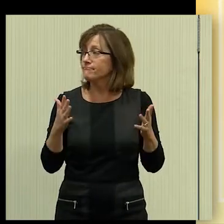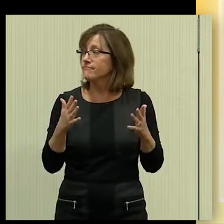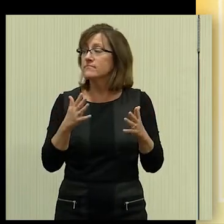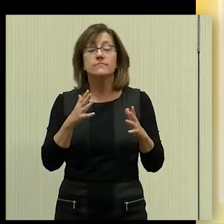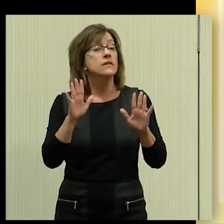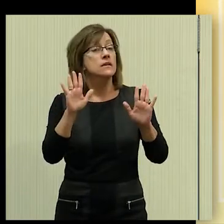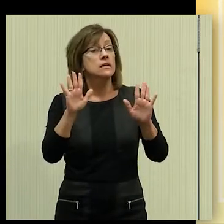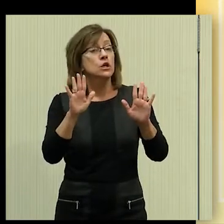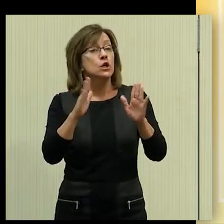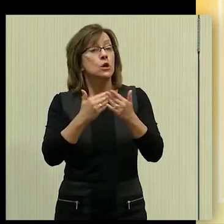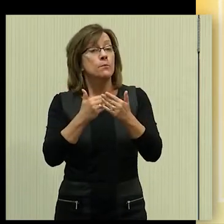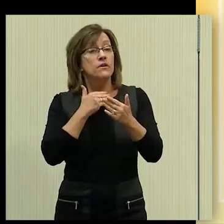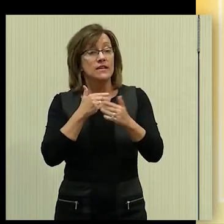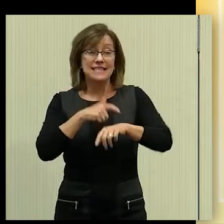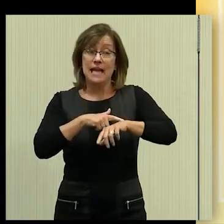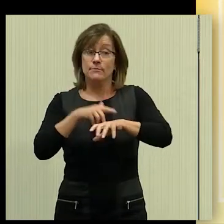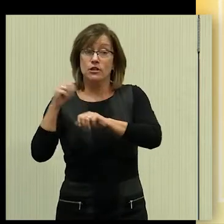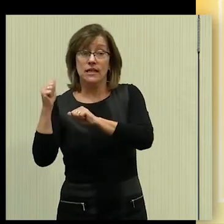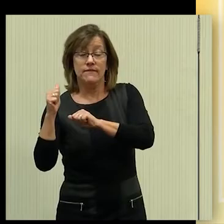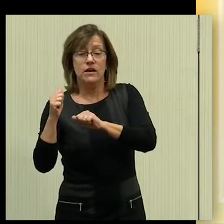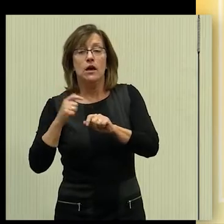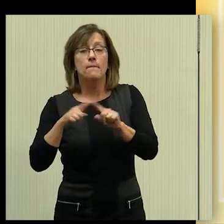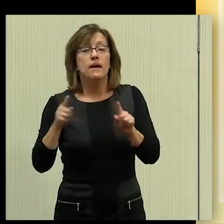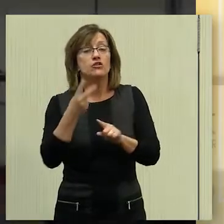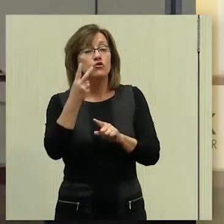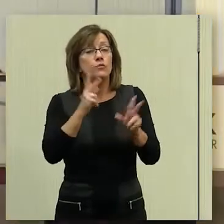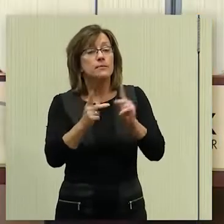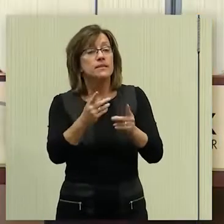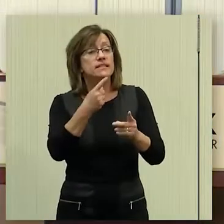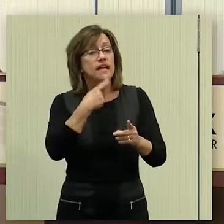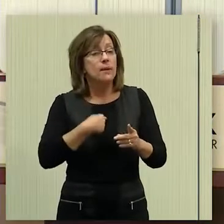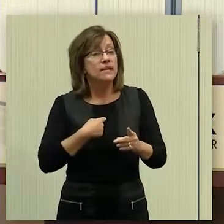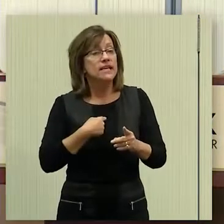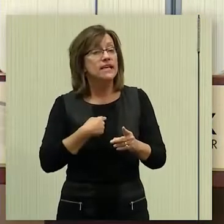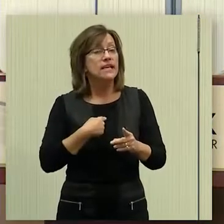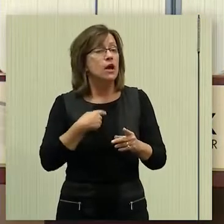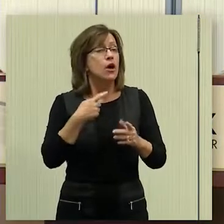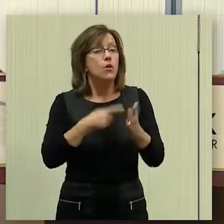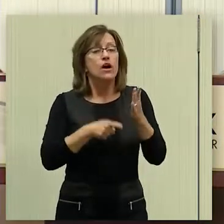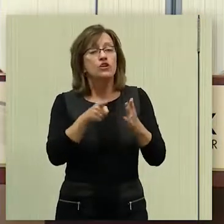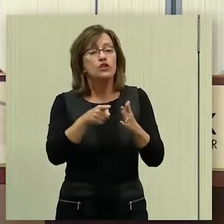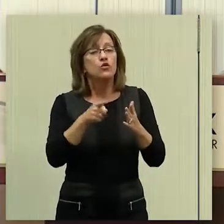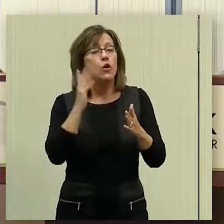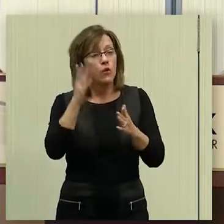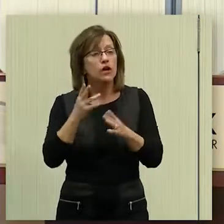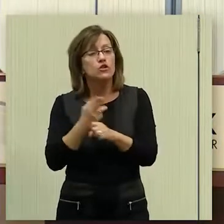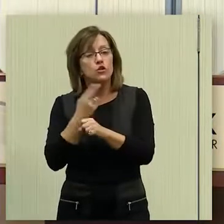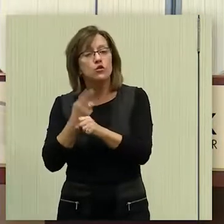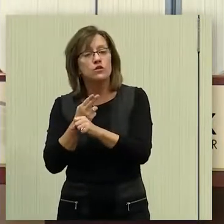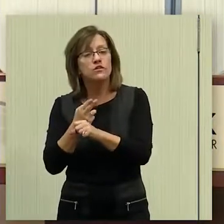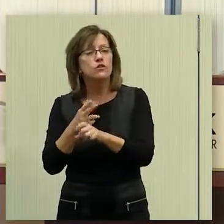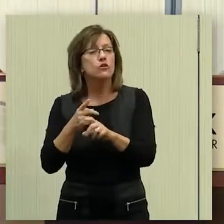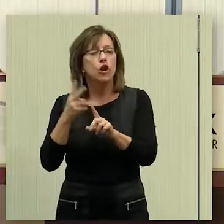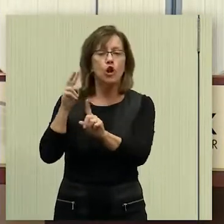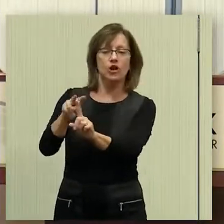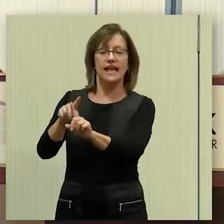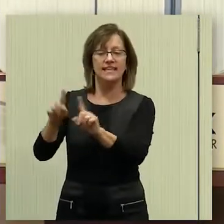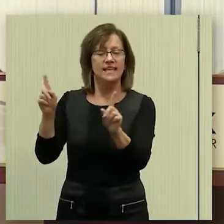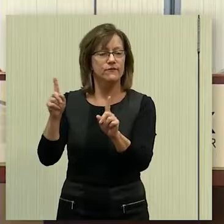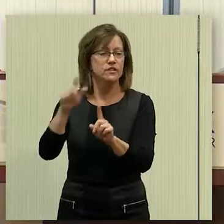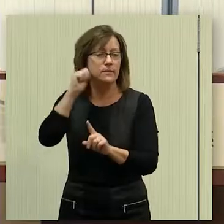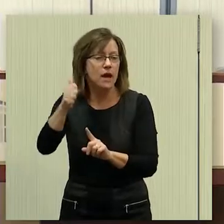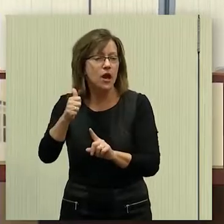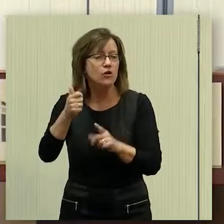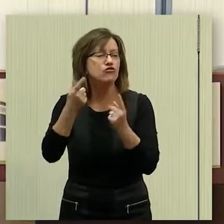so before it's time to leave, but I want 2 people to give me an idea, something you're going to walk away from and look at differently tomorrow or try to do